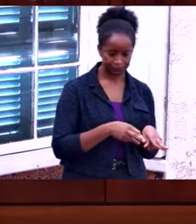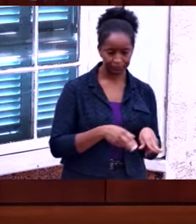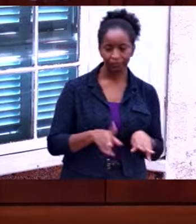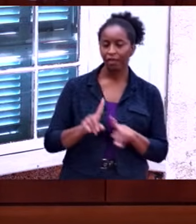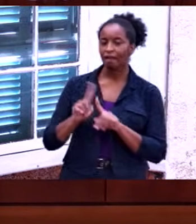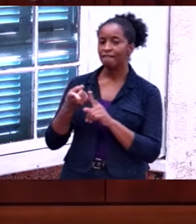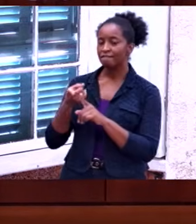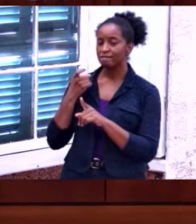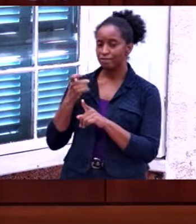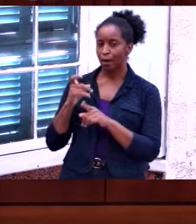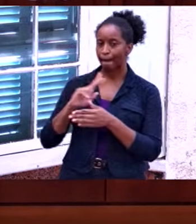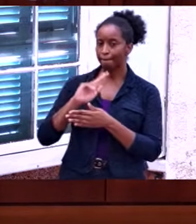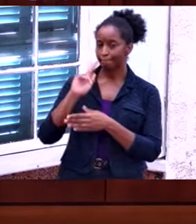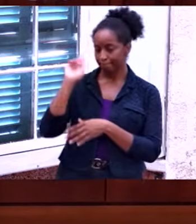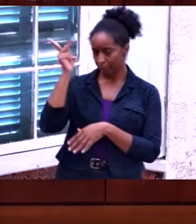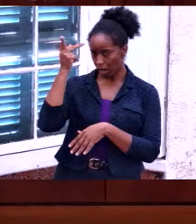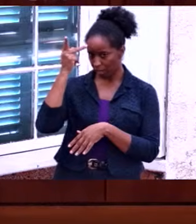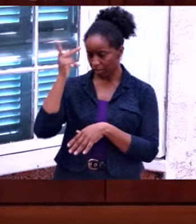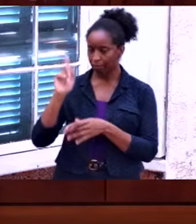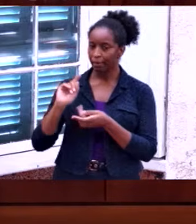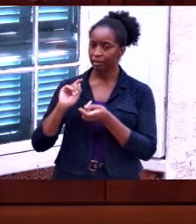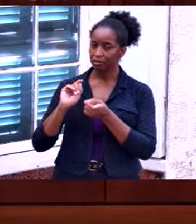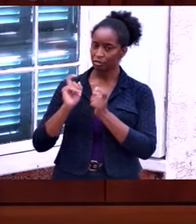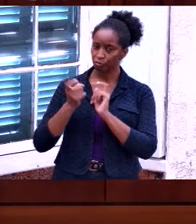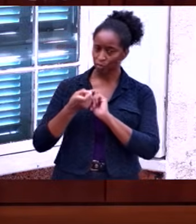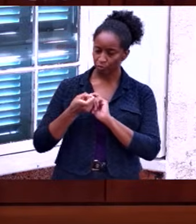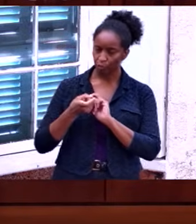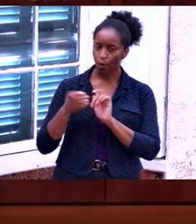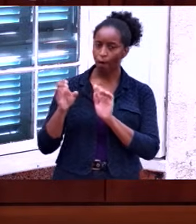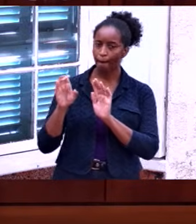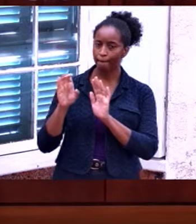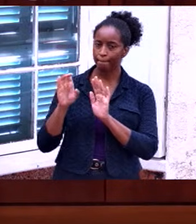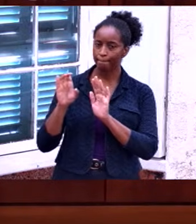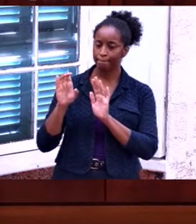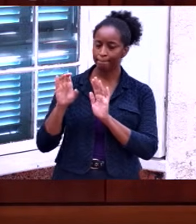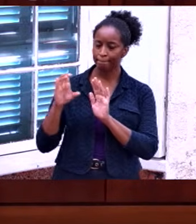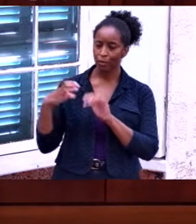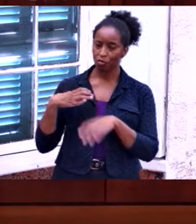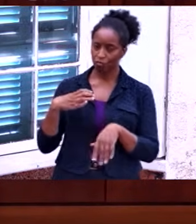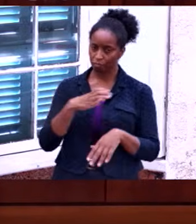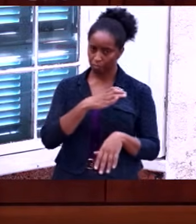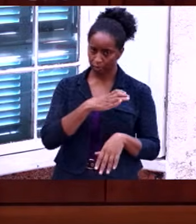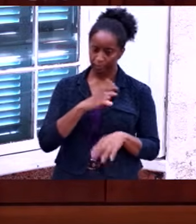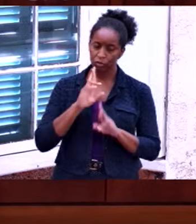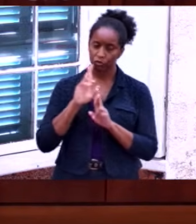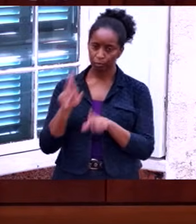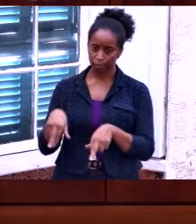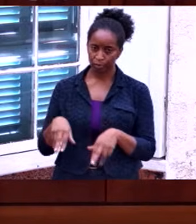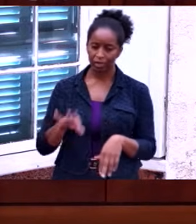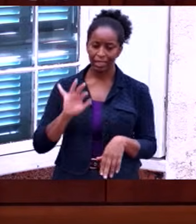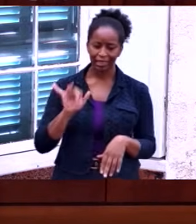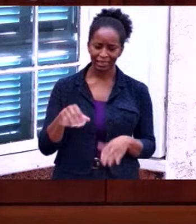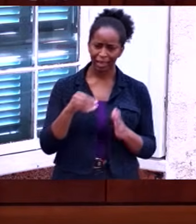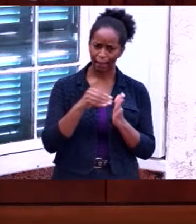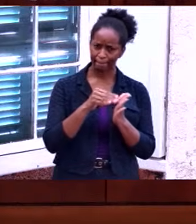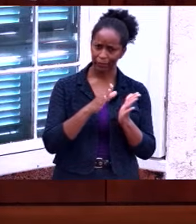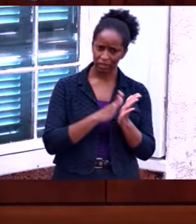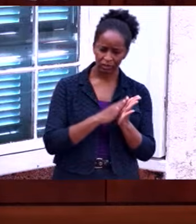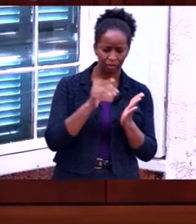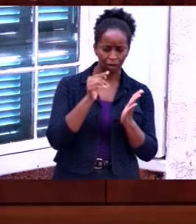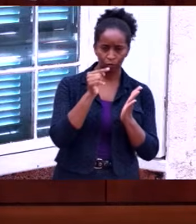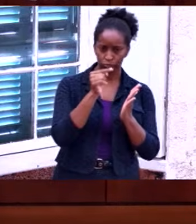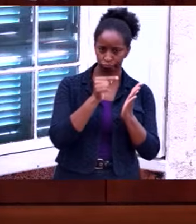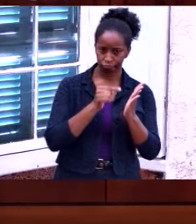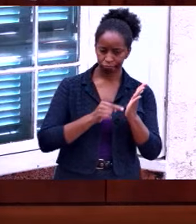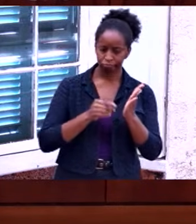report, which has been on the order paper, I believe, for the Senate for some time, and was debated a few weeks